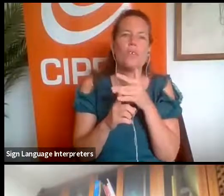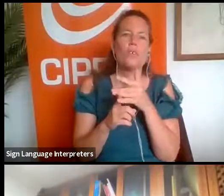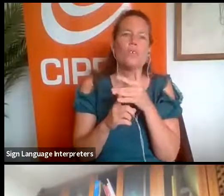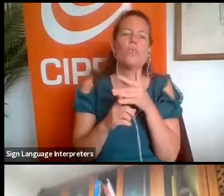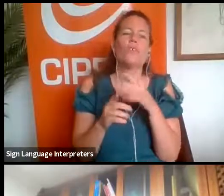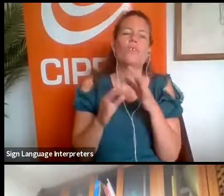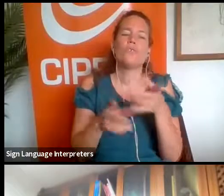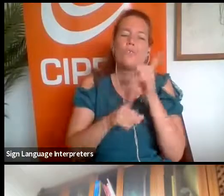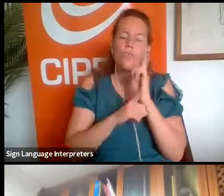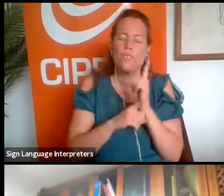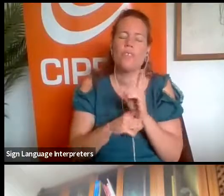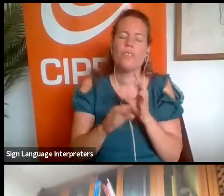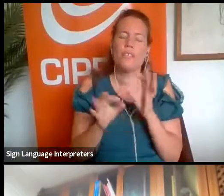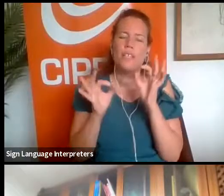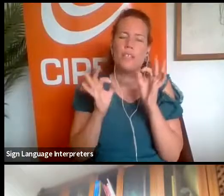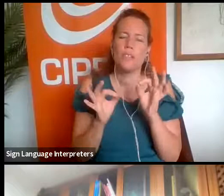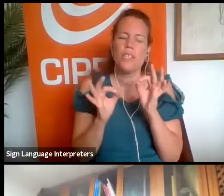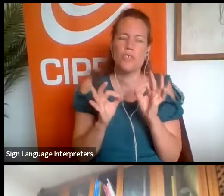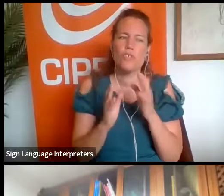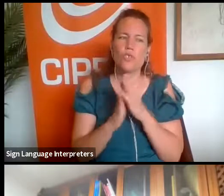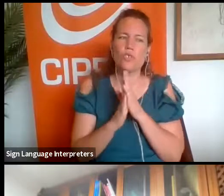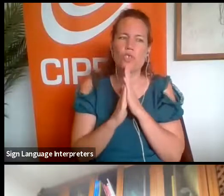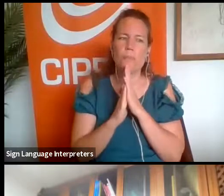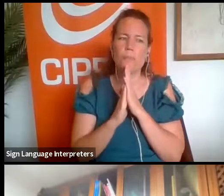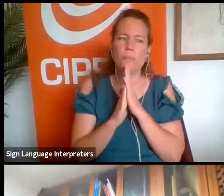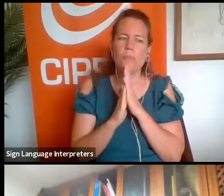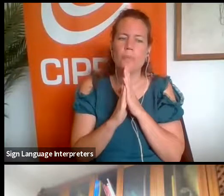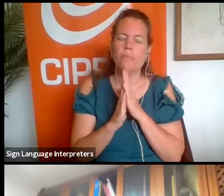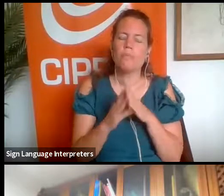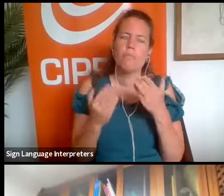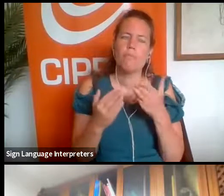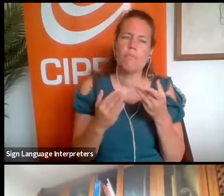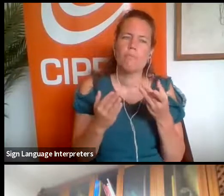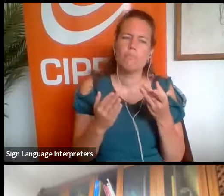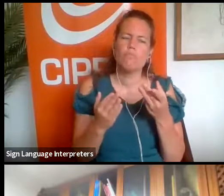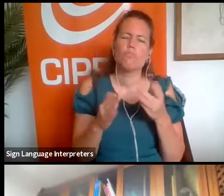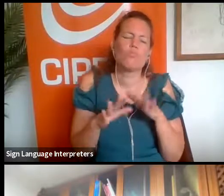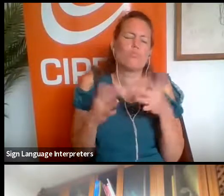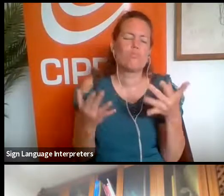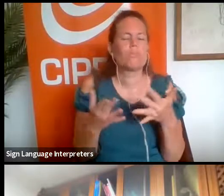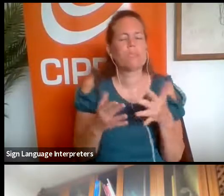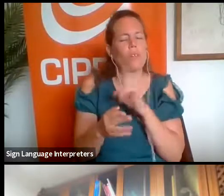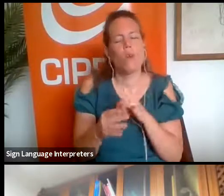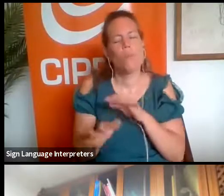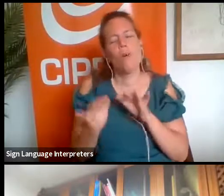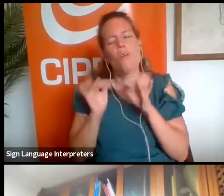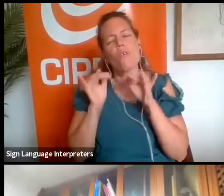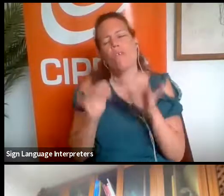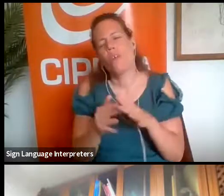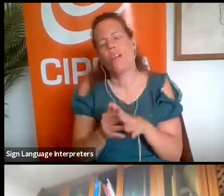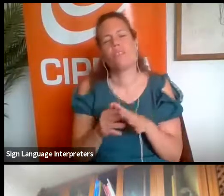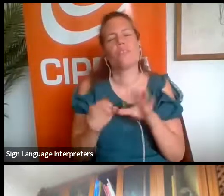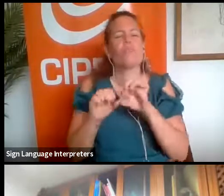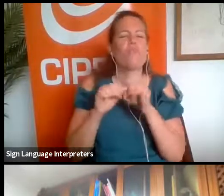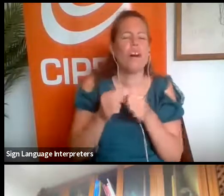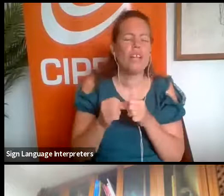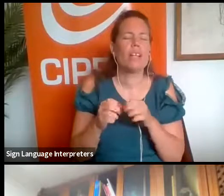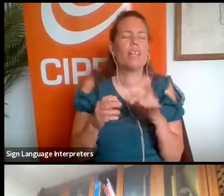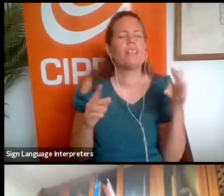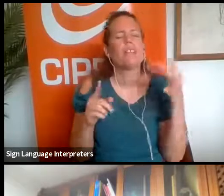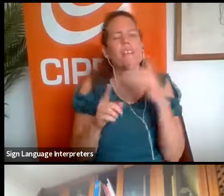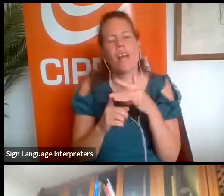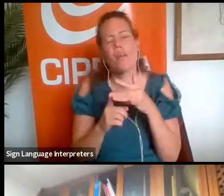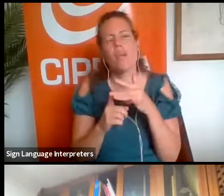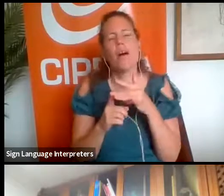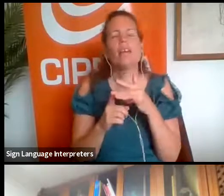issues, in addition to the usual, threats of violence and cybercrime, hacking and all